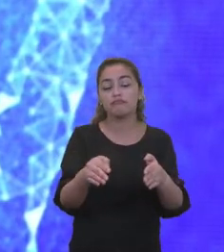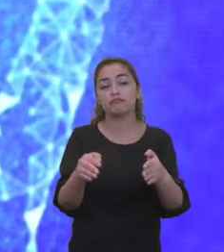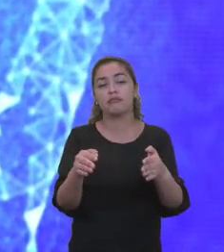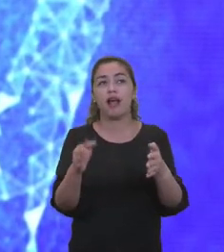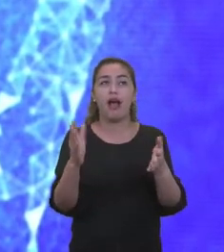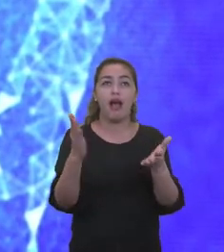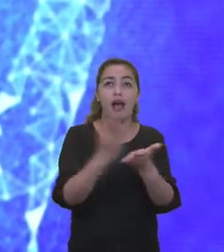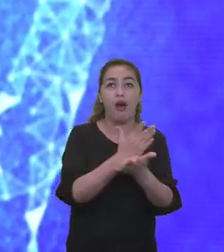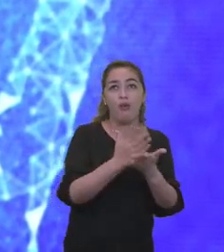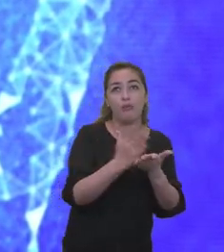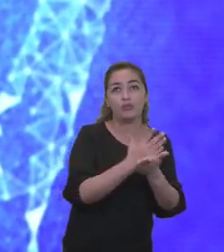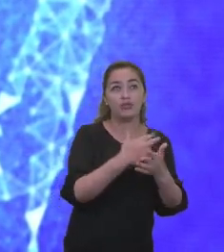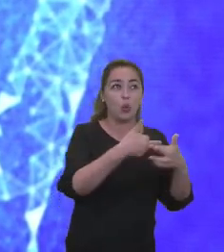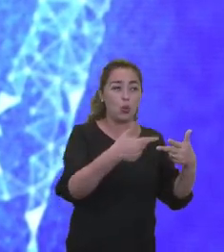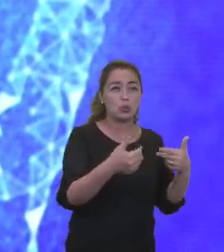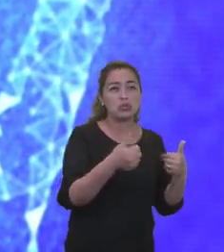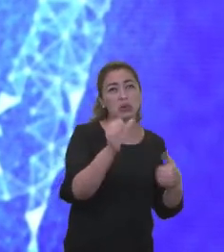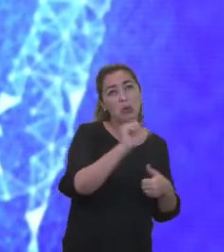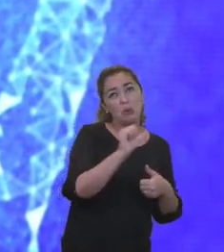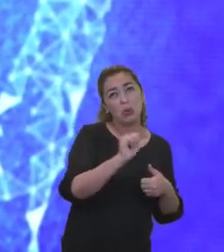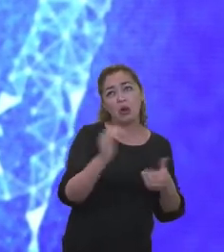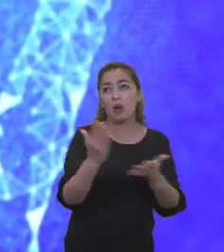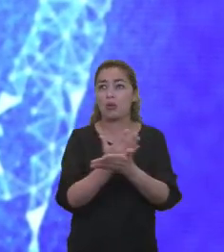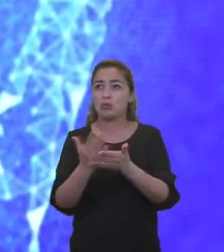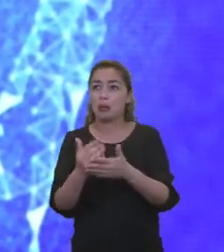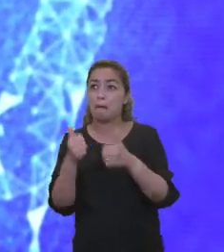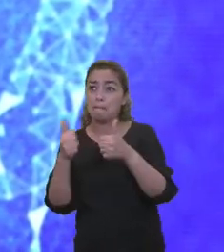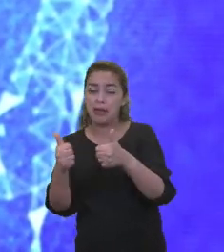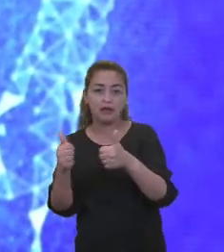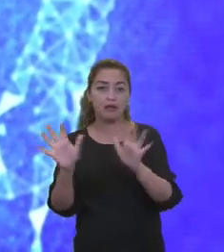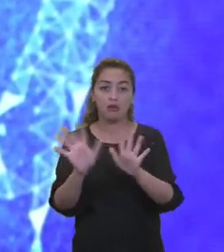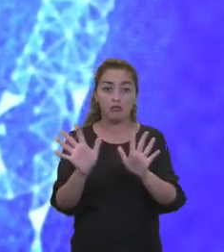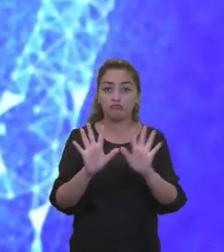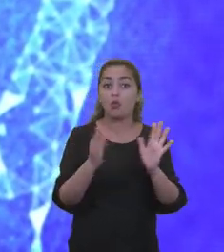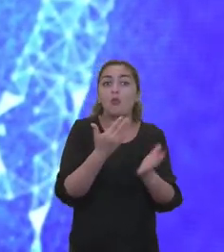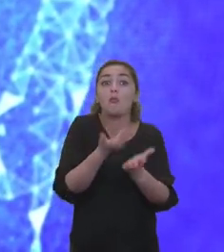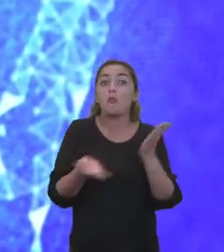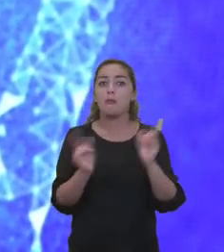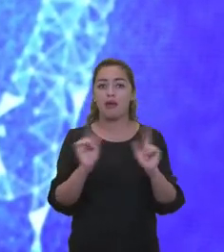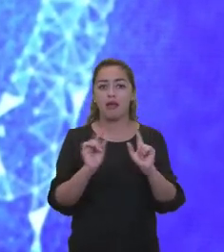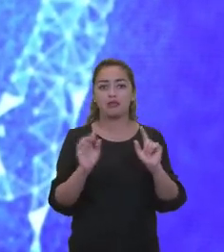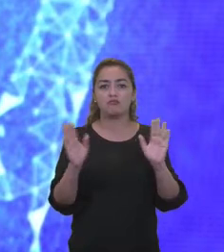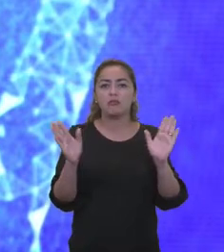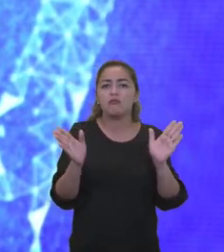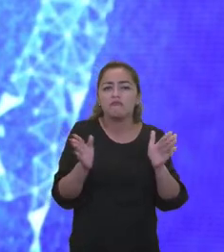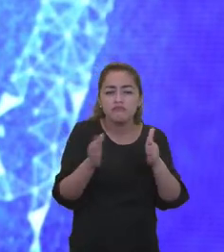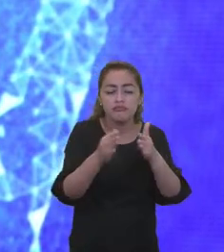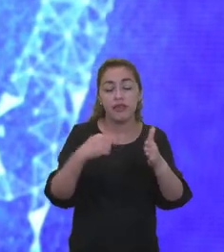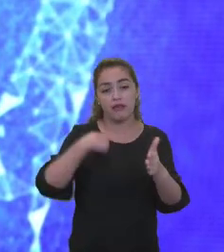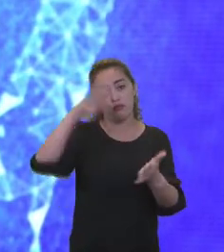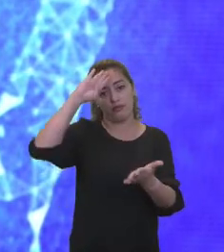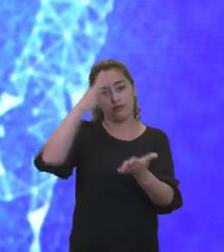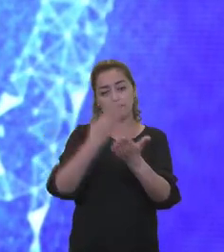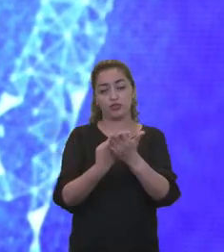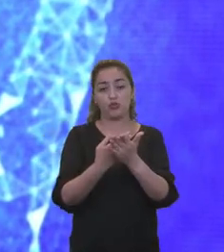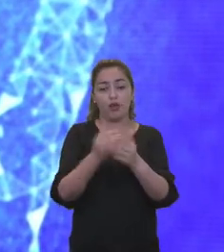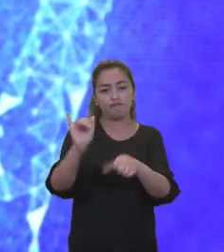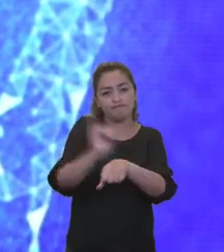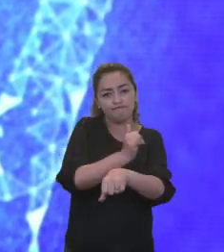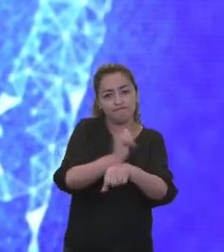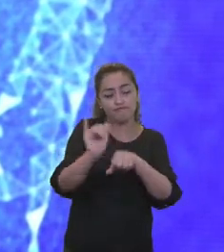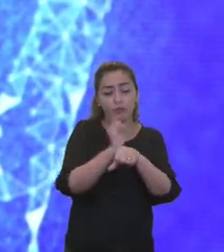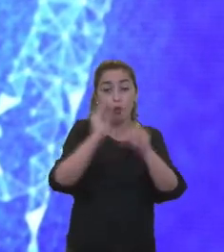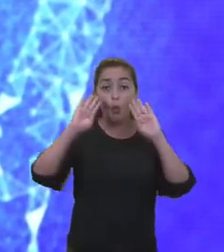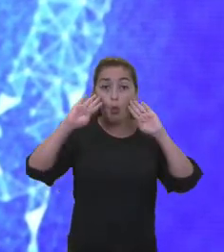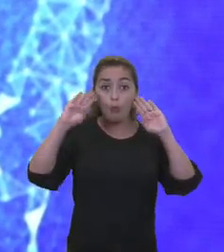in the trade-off, doing one thing's good and other things bad? I believe a lot is to design strategies that